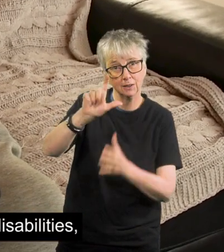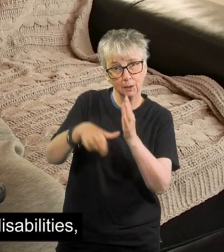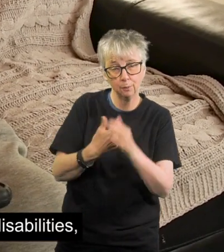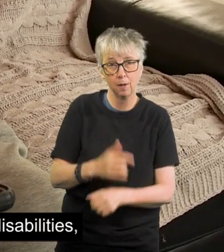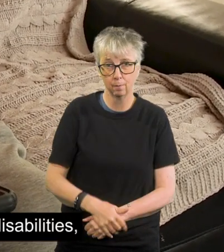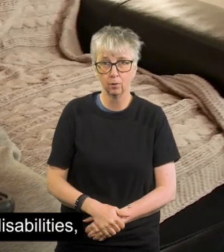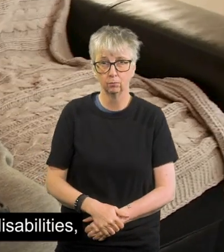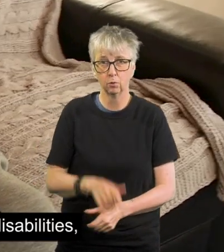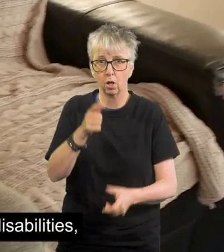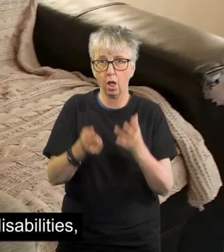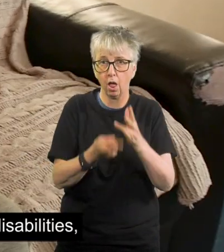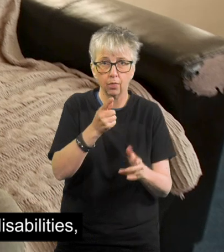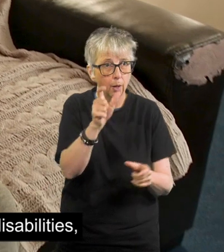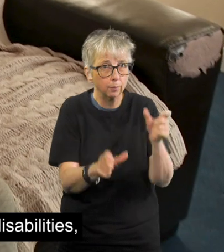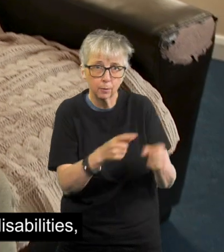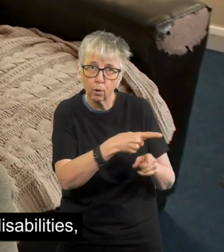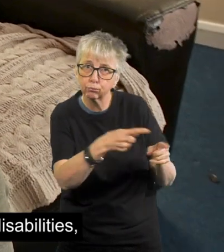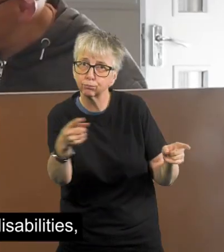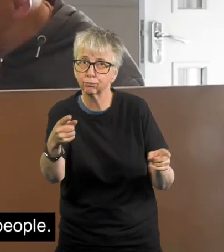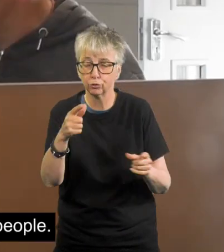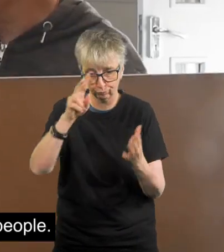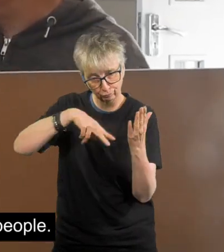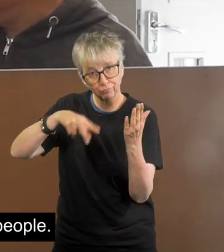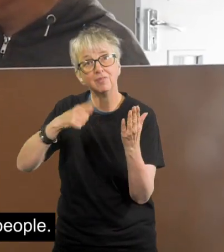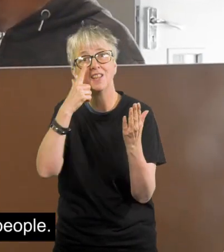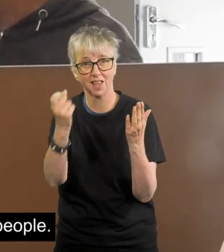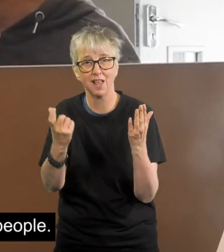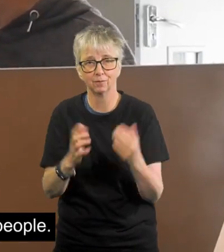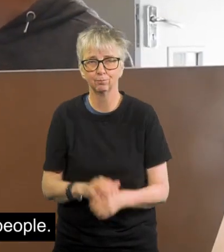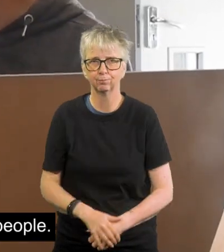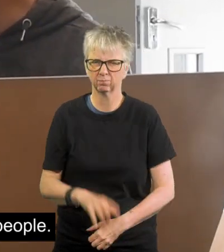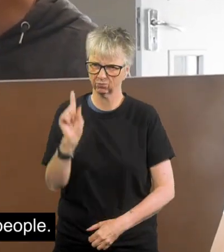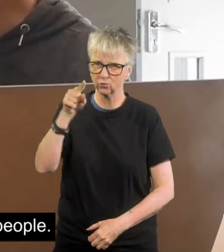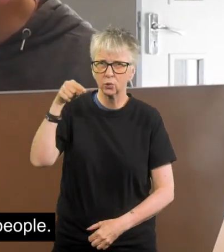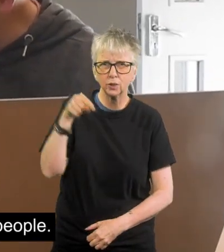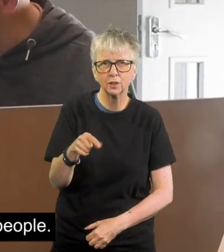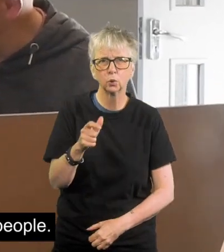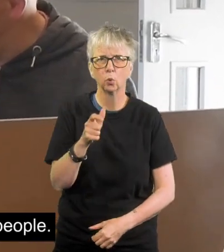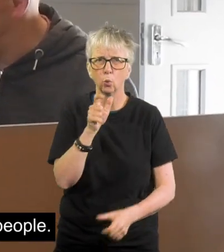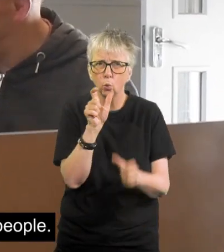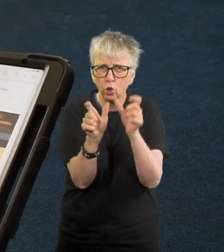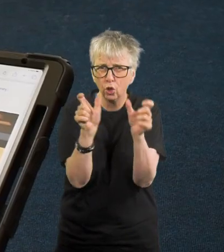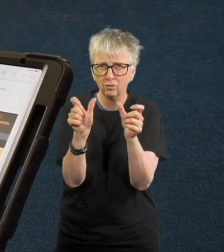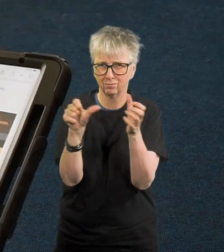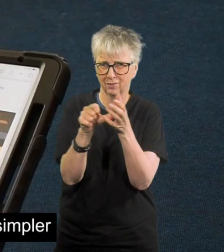This is primarily for people with learning disabilities, but can also benefit a wider range of